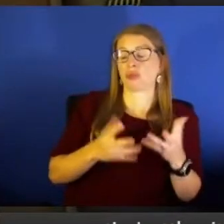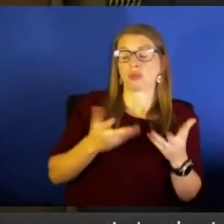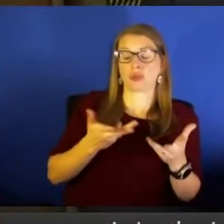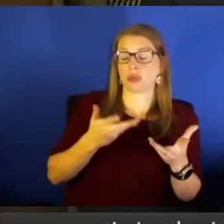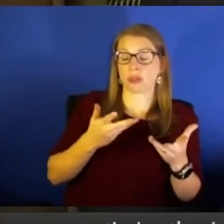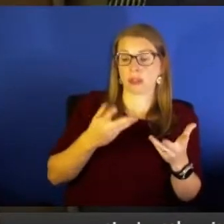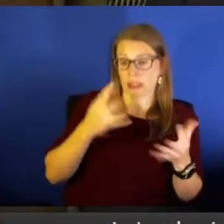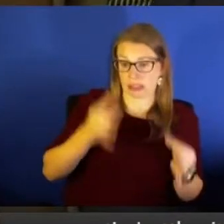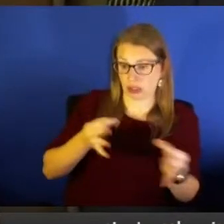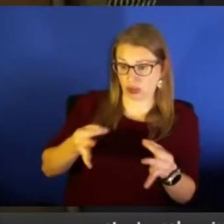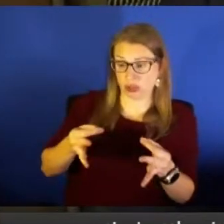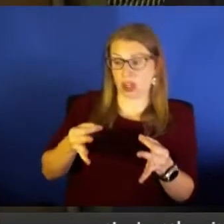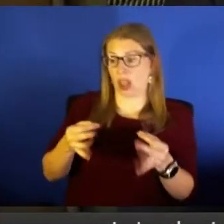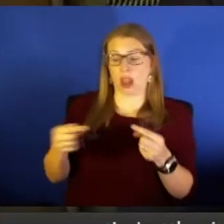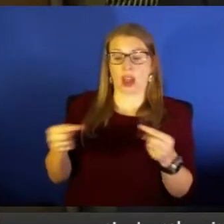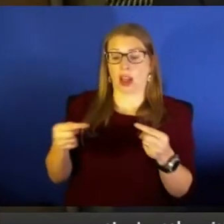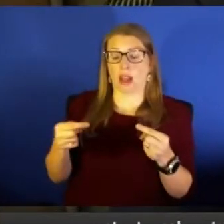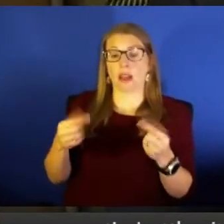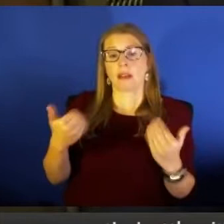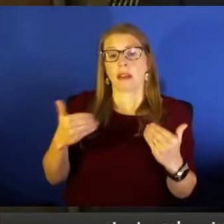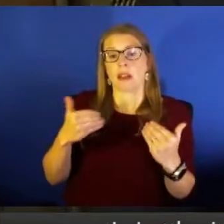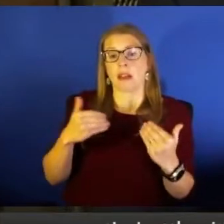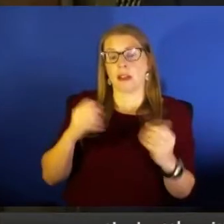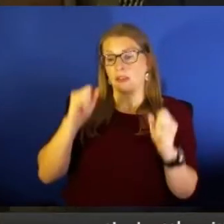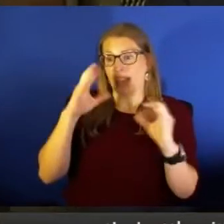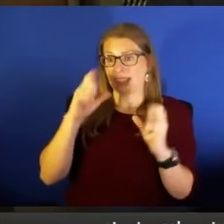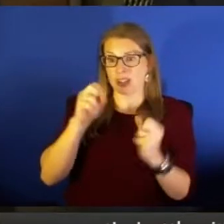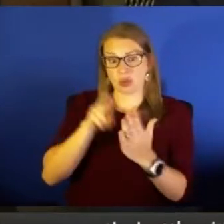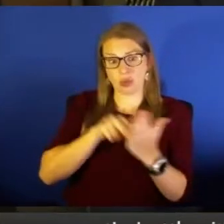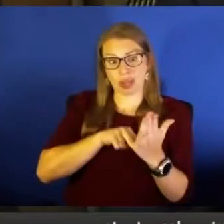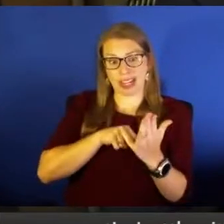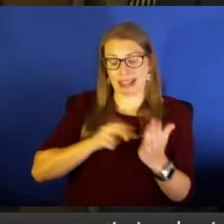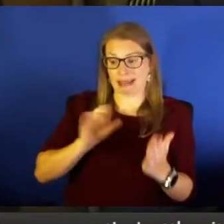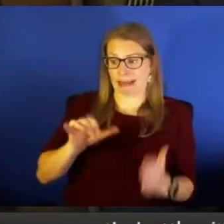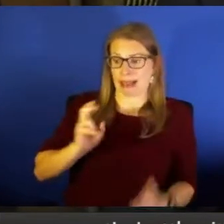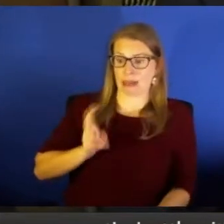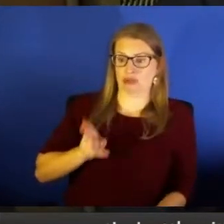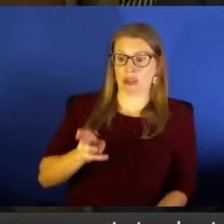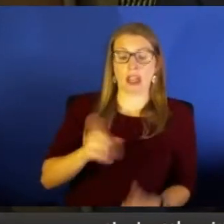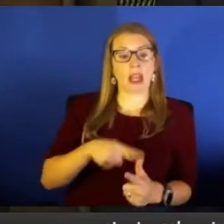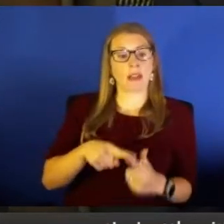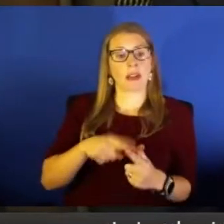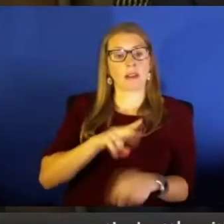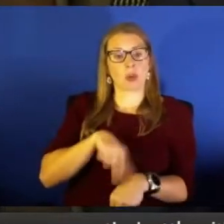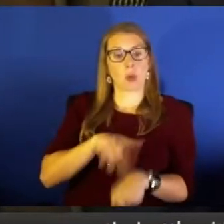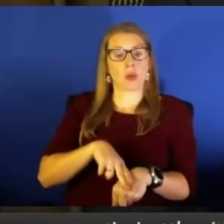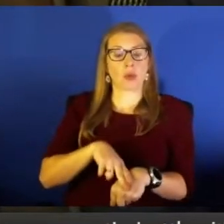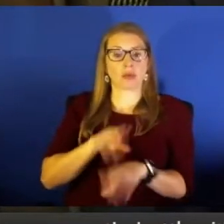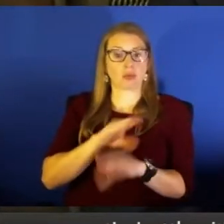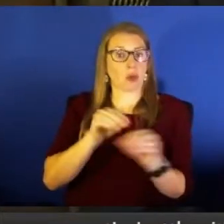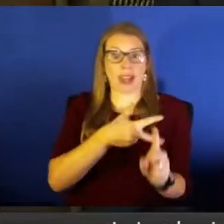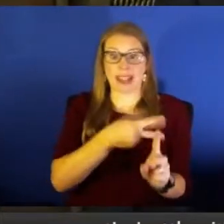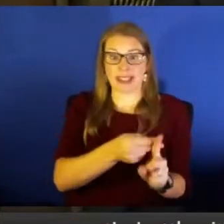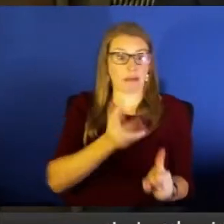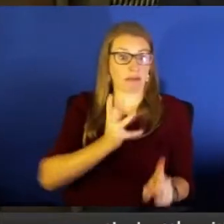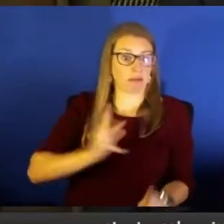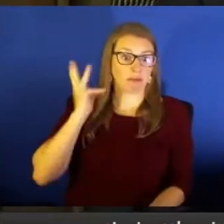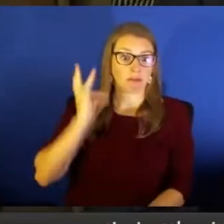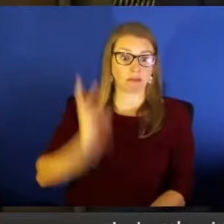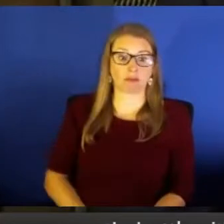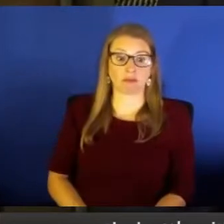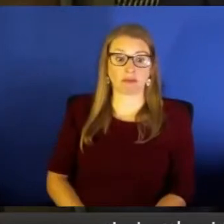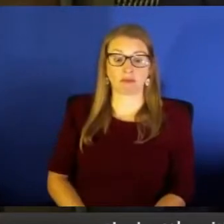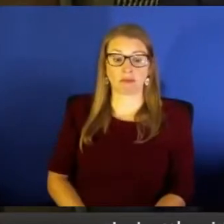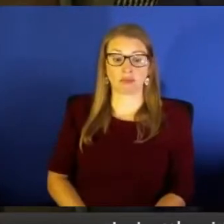arguments around that. It's fascinating to read that history. And of course, then we didn't have a vaccine. So how would we get out